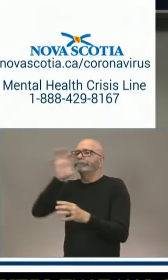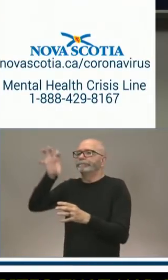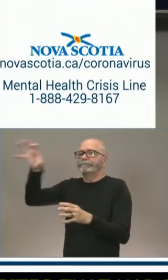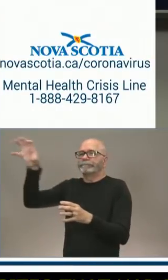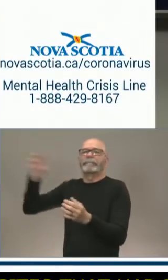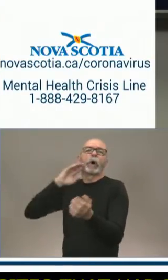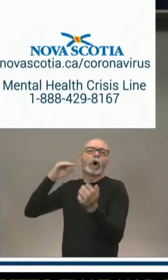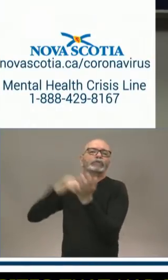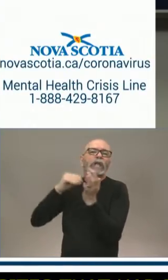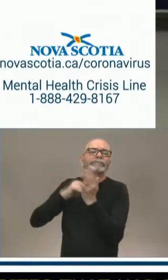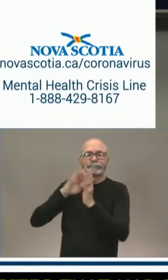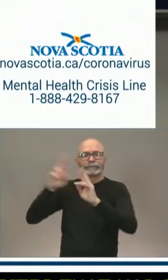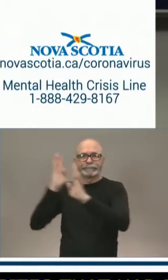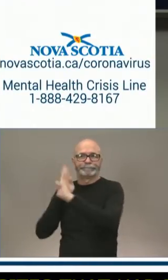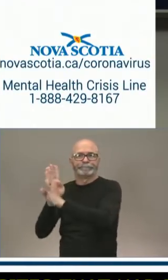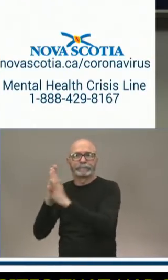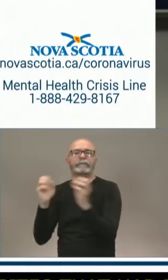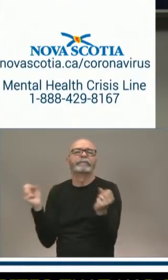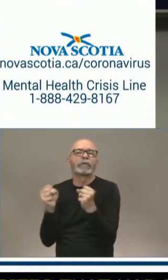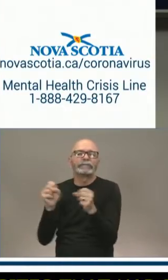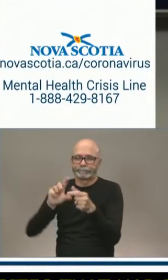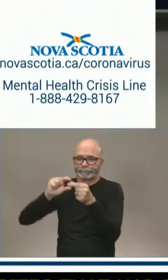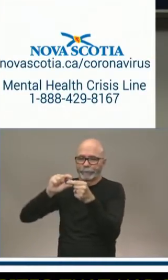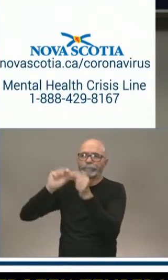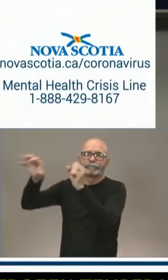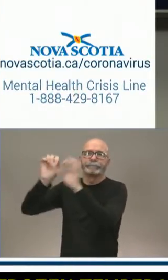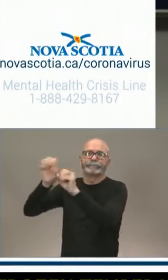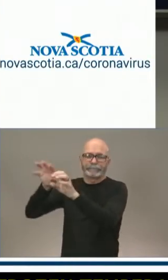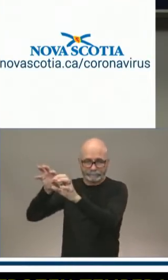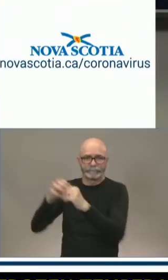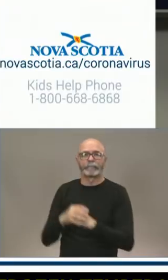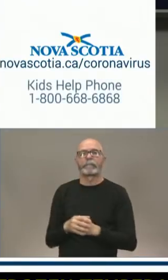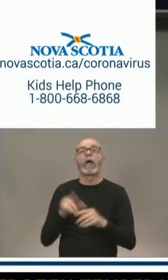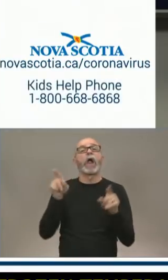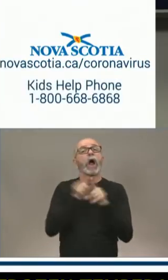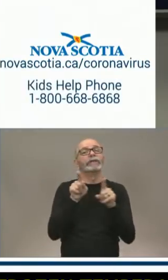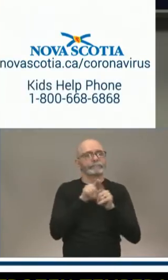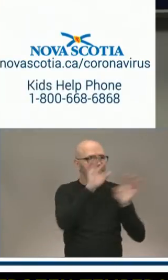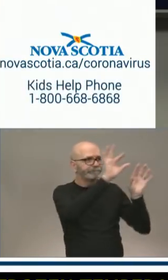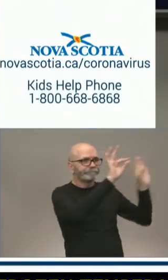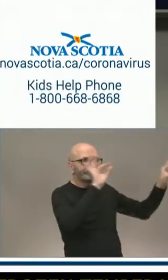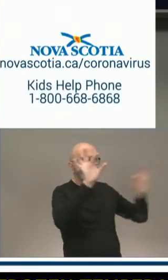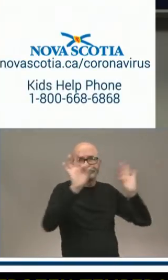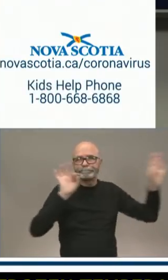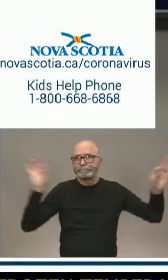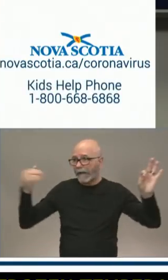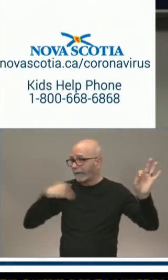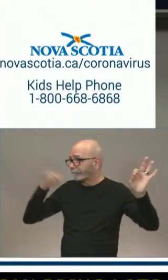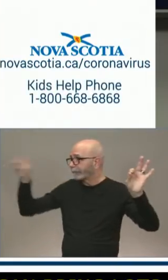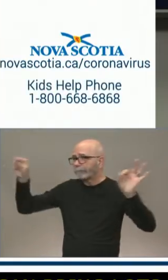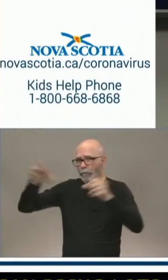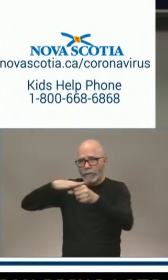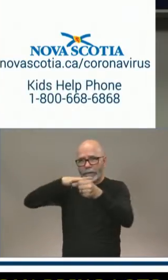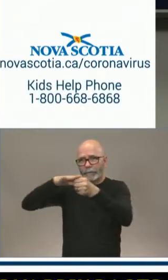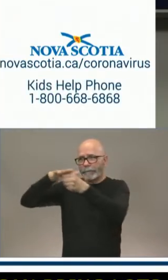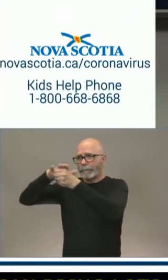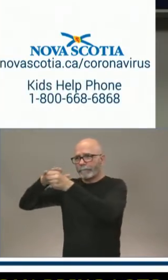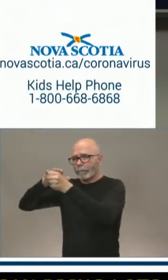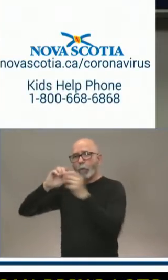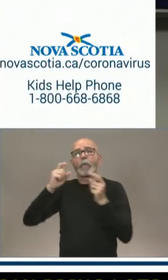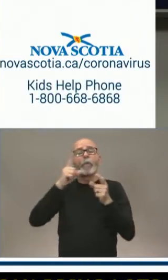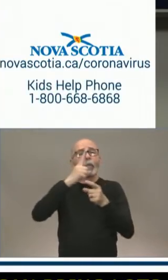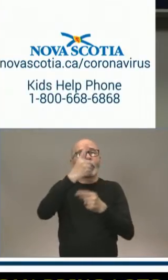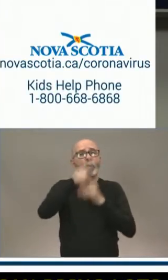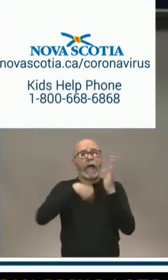chose the sites as well as maximizing the population that would be within 1 hour's drive of one of these